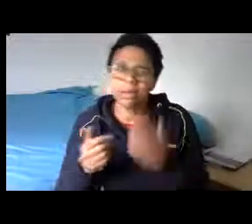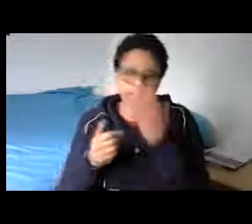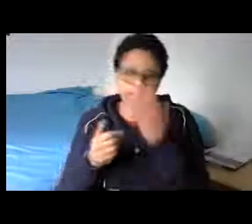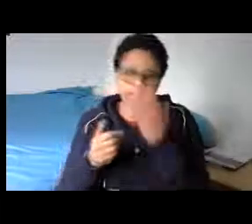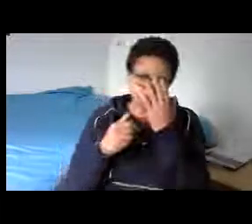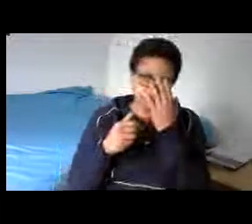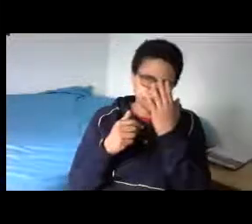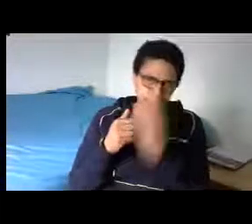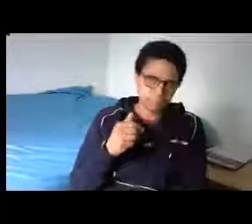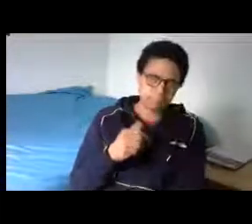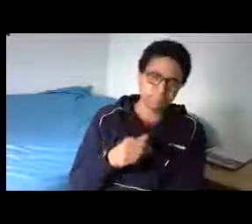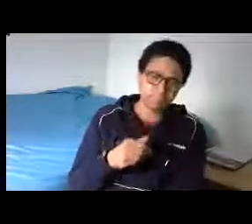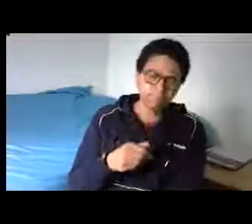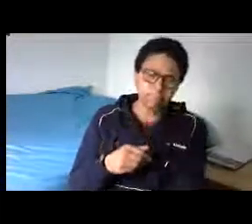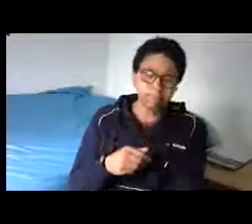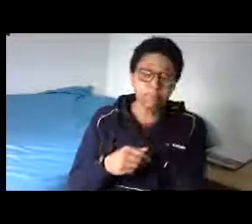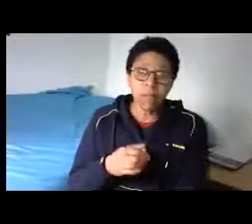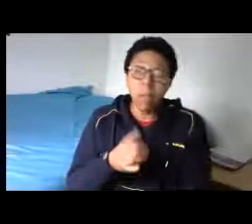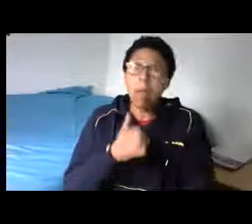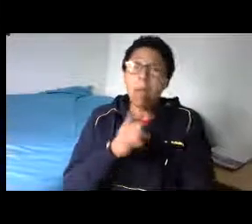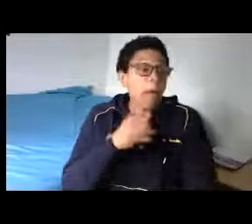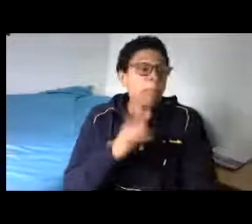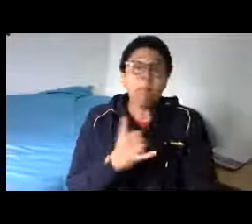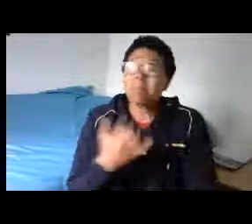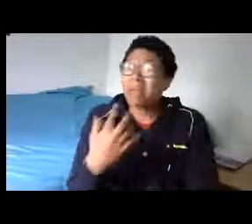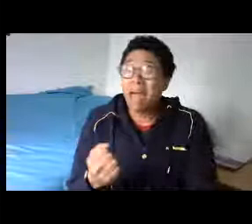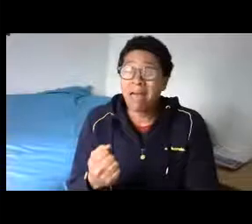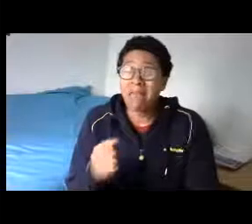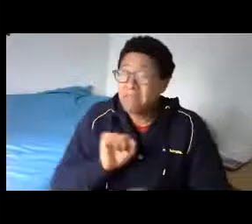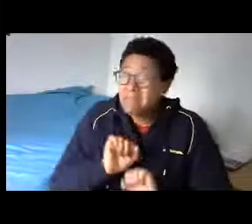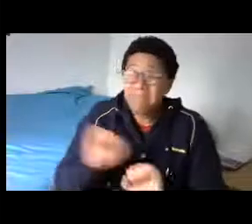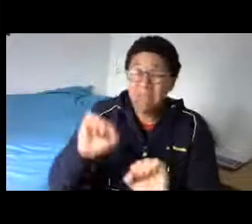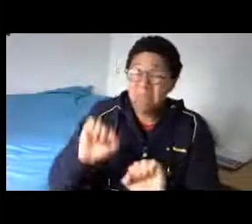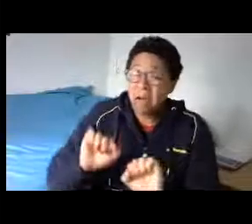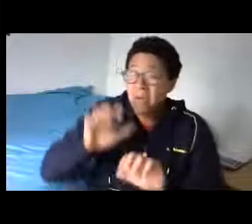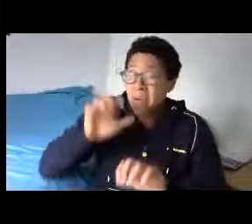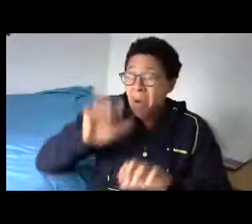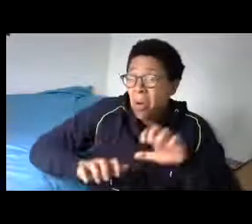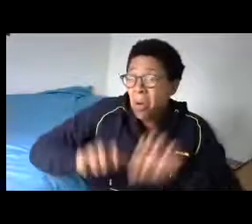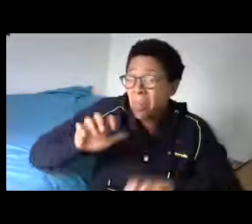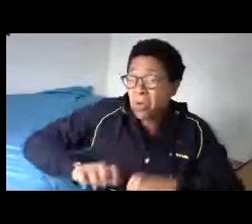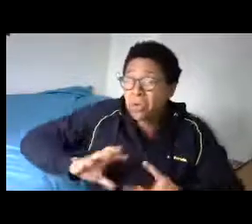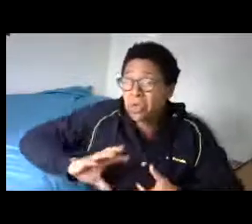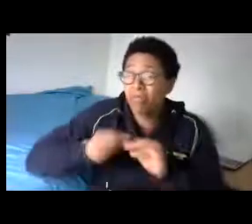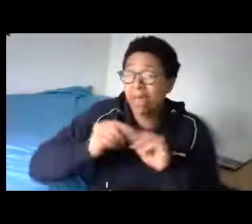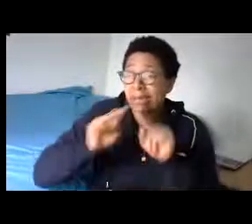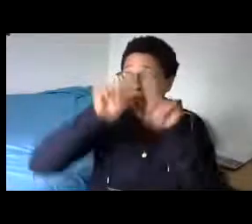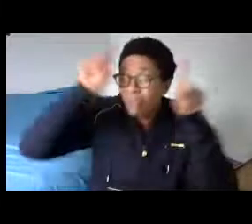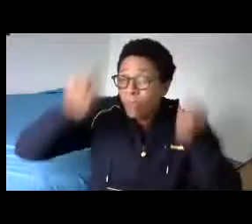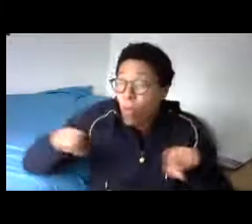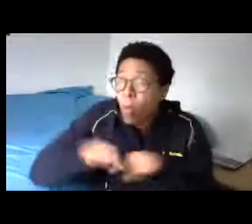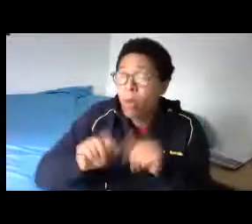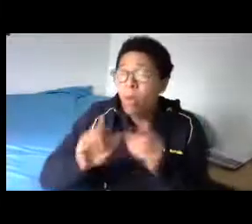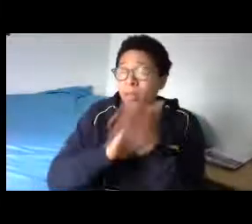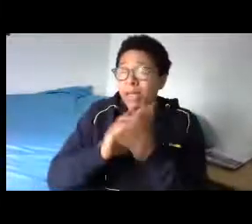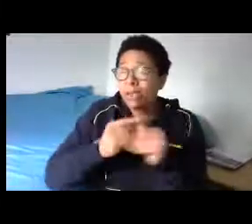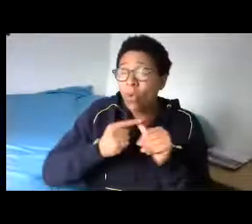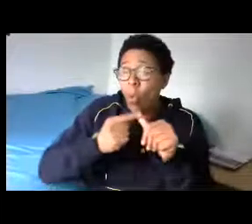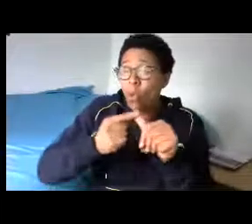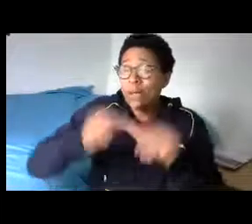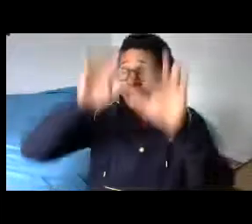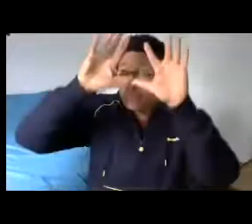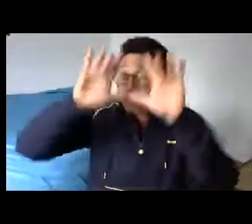usually they have some kind of probably computer generated template that then fills in more